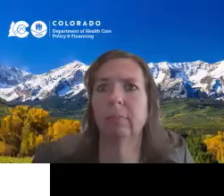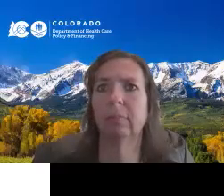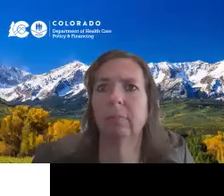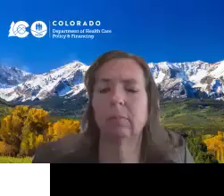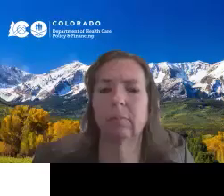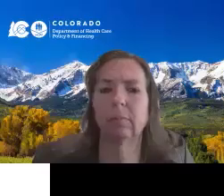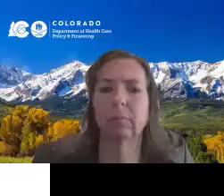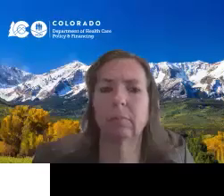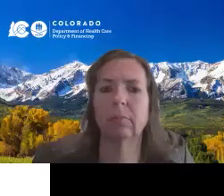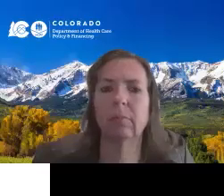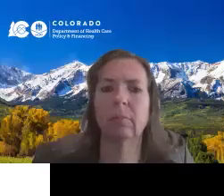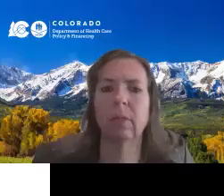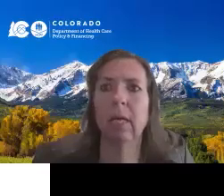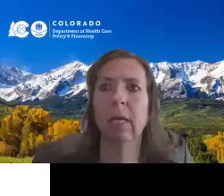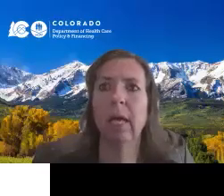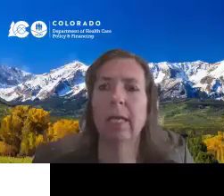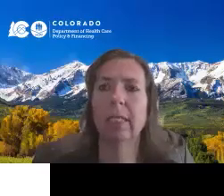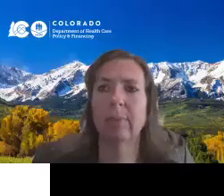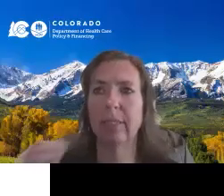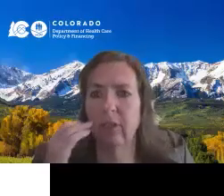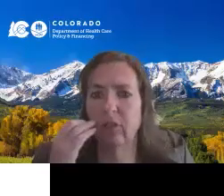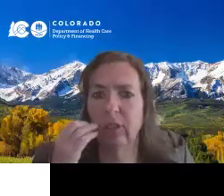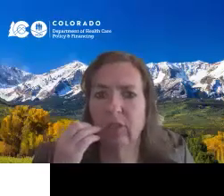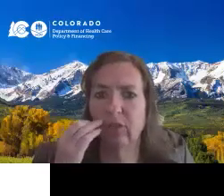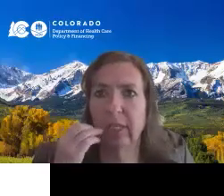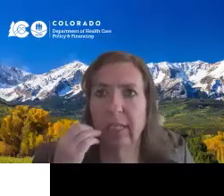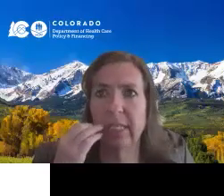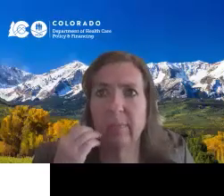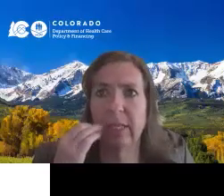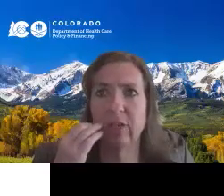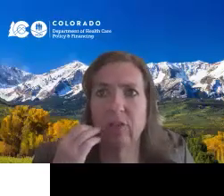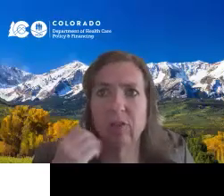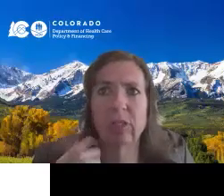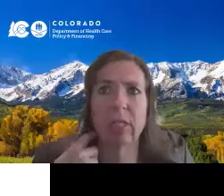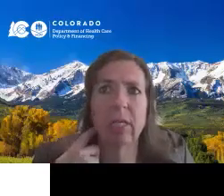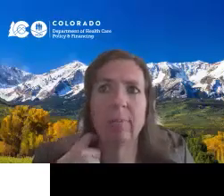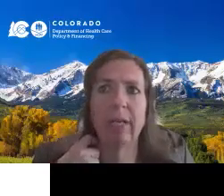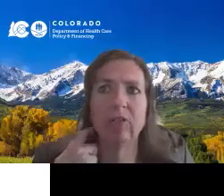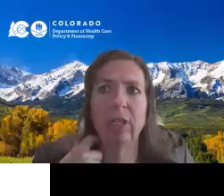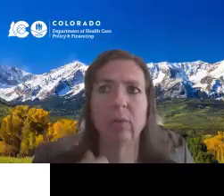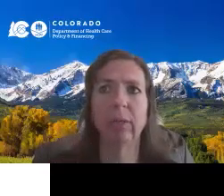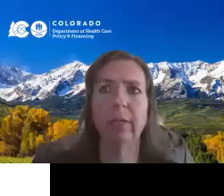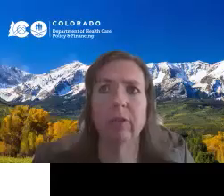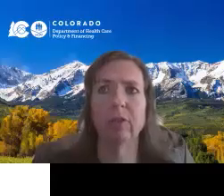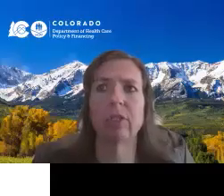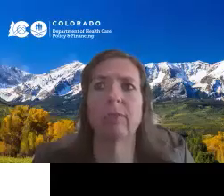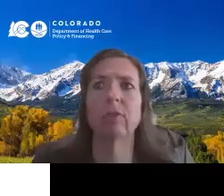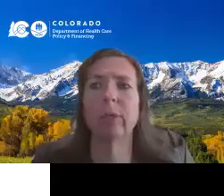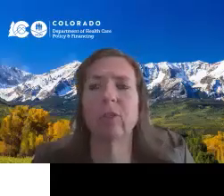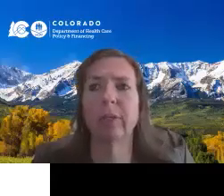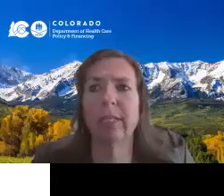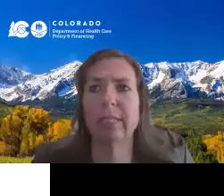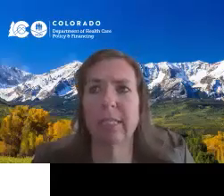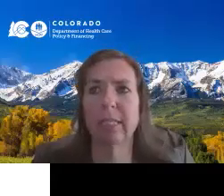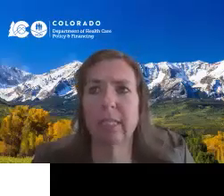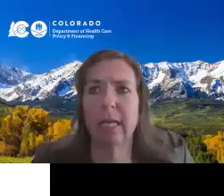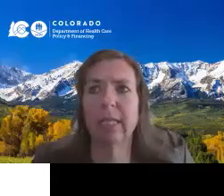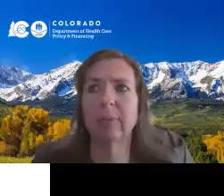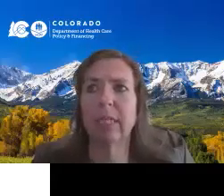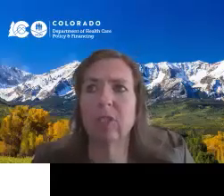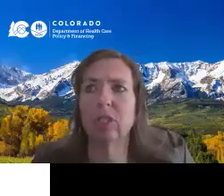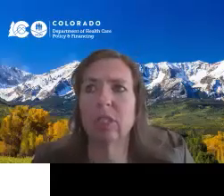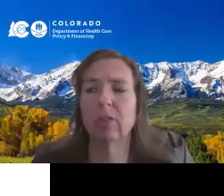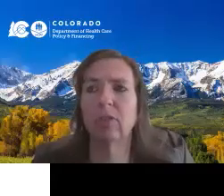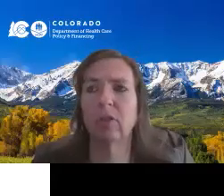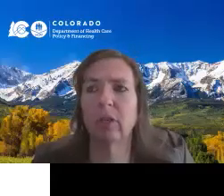Expectations for the case managers. By January 1st of 2026,